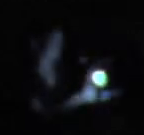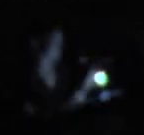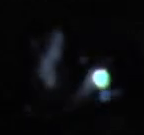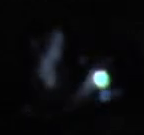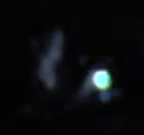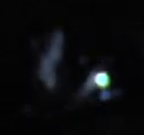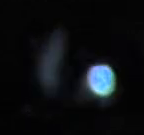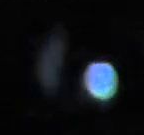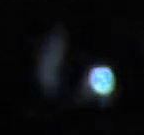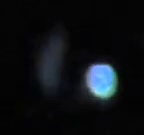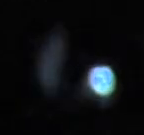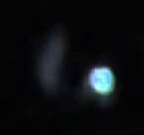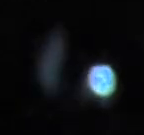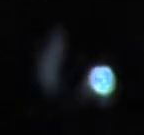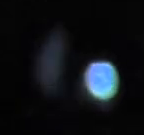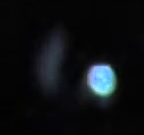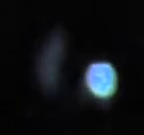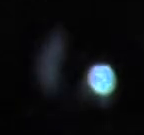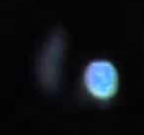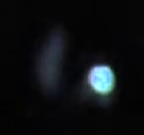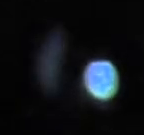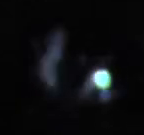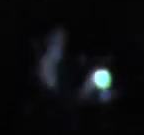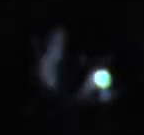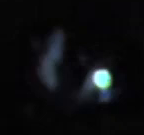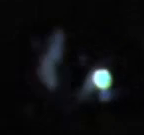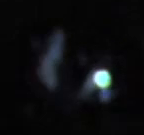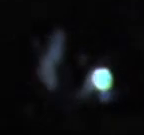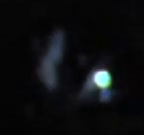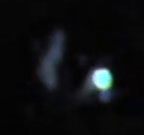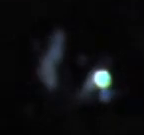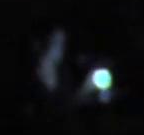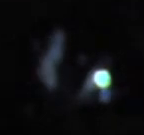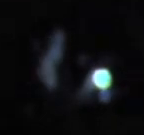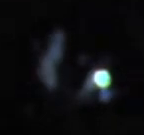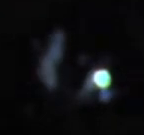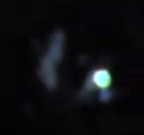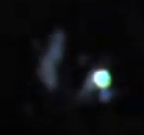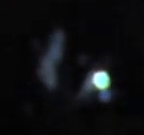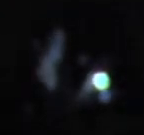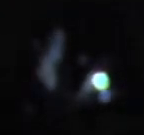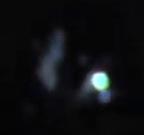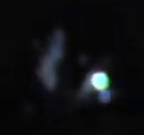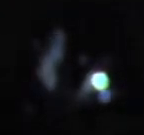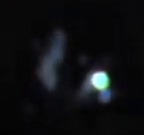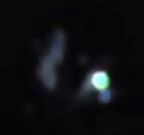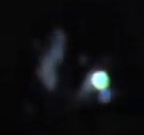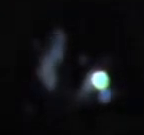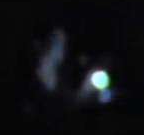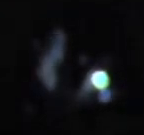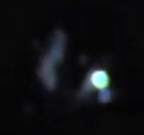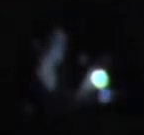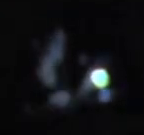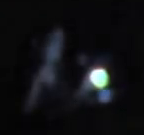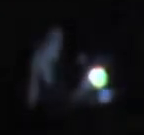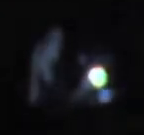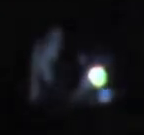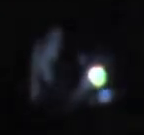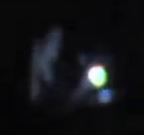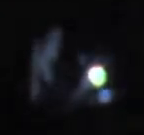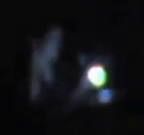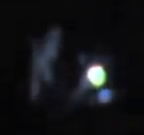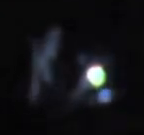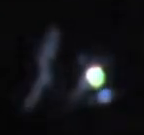been I think they're there so God can remember who's lying there hey they walk closer to